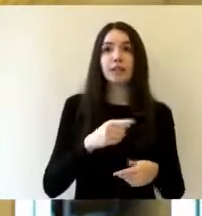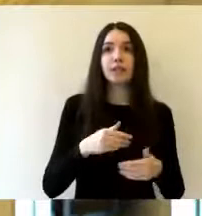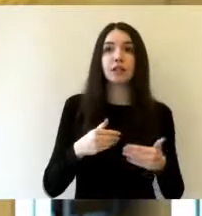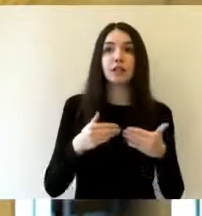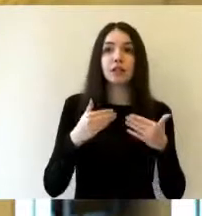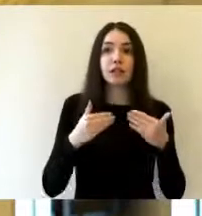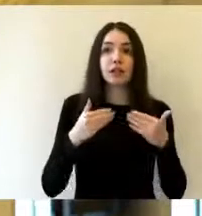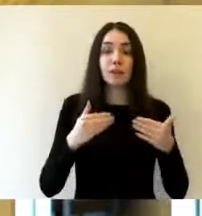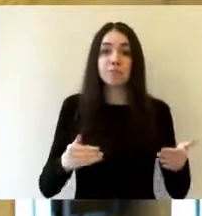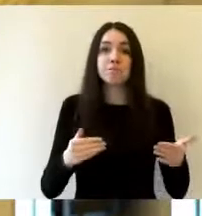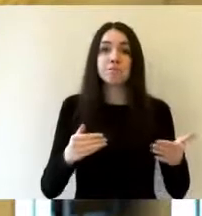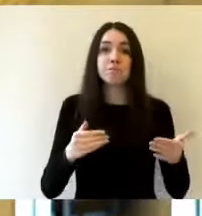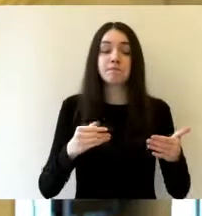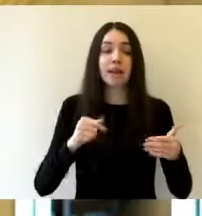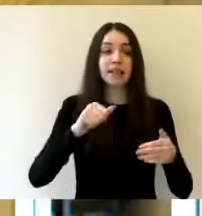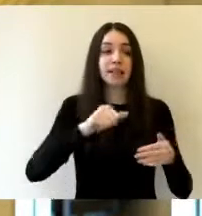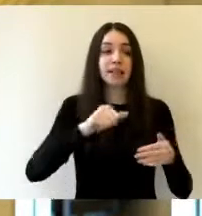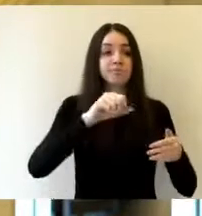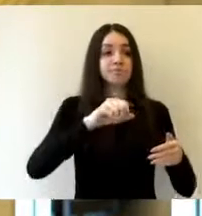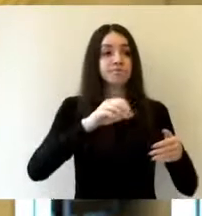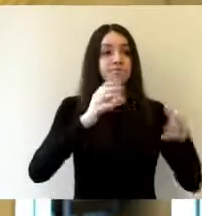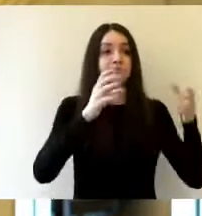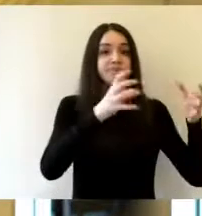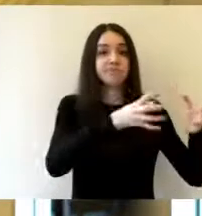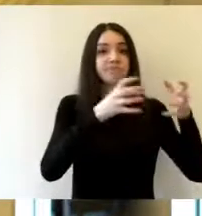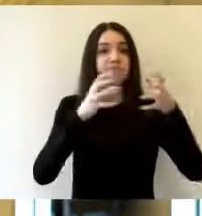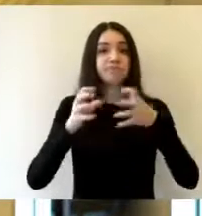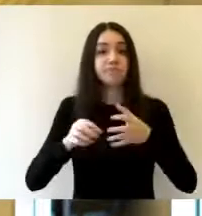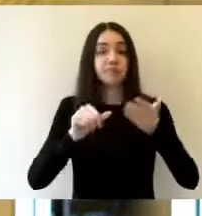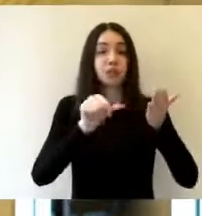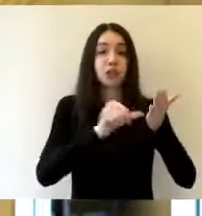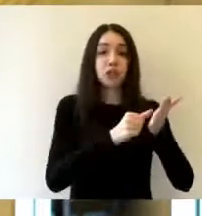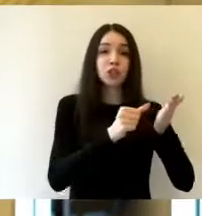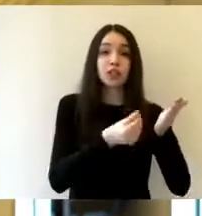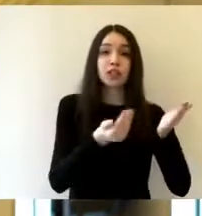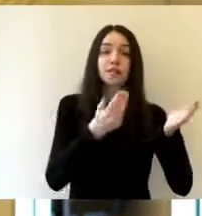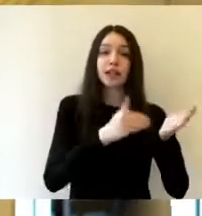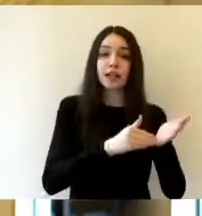wall out and replacing it with stone and recarving the name as it was meant to be spelled.